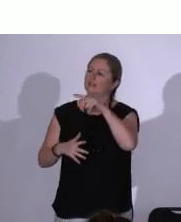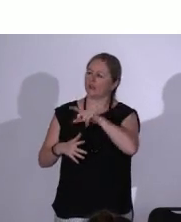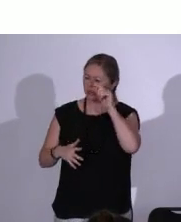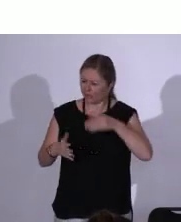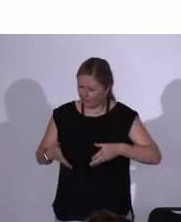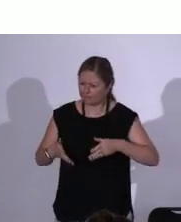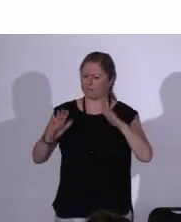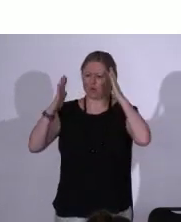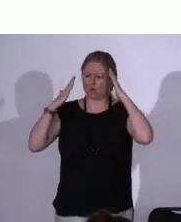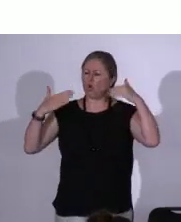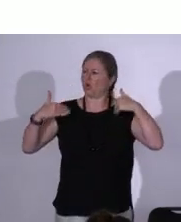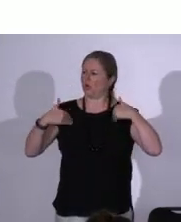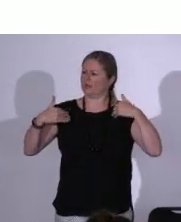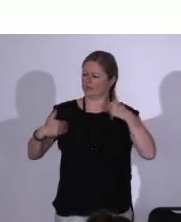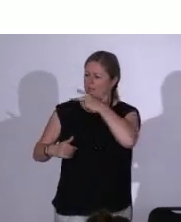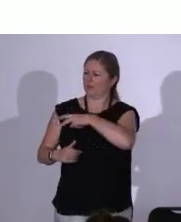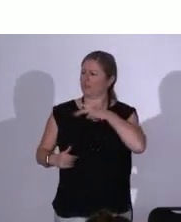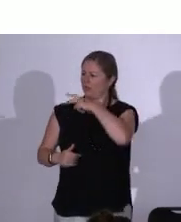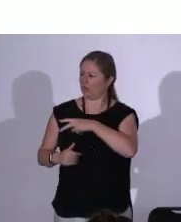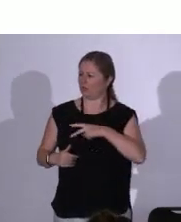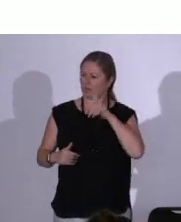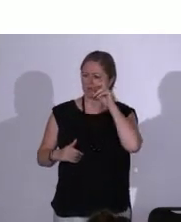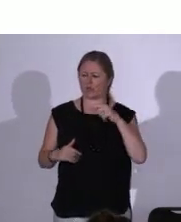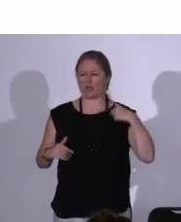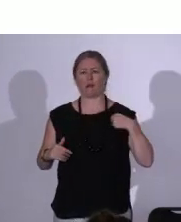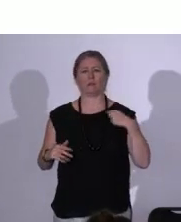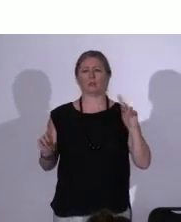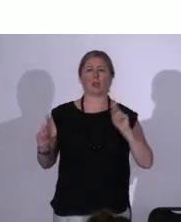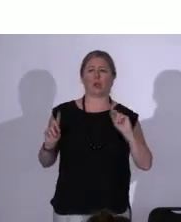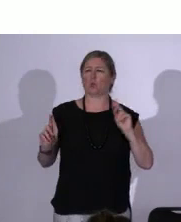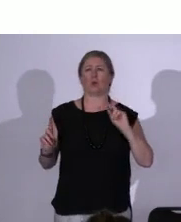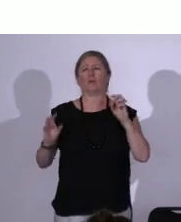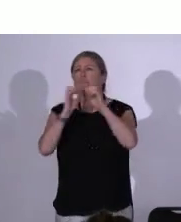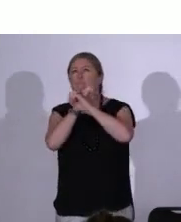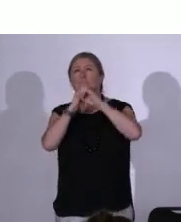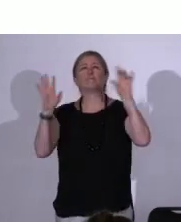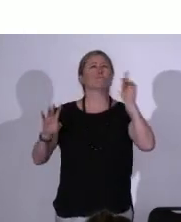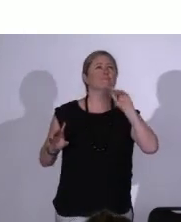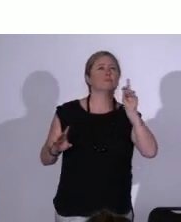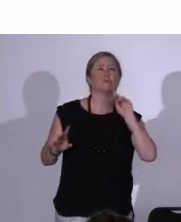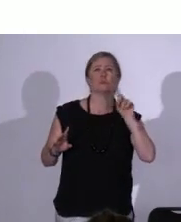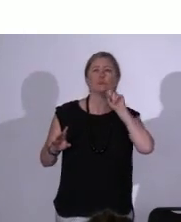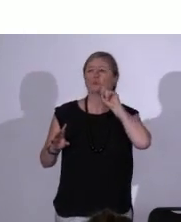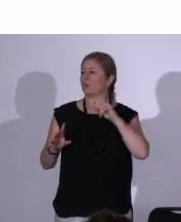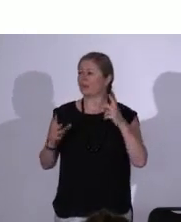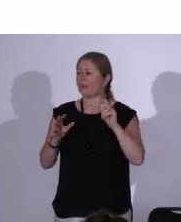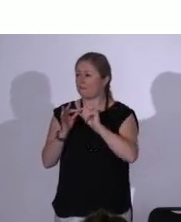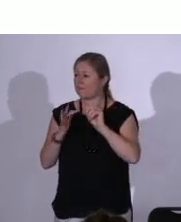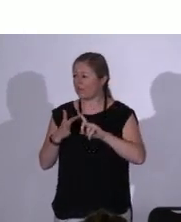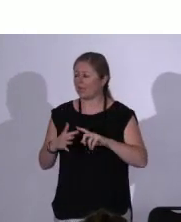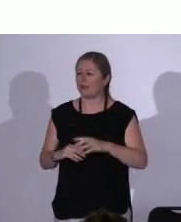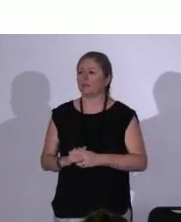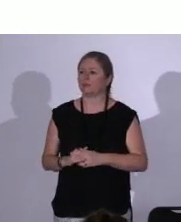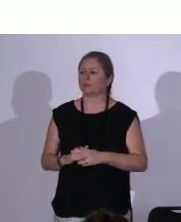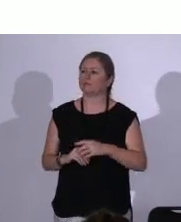for autism practitioners. And we were really kind of at a loss of what that looked like and what it turned out to be. And the way that my thinking